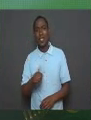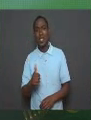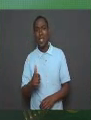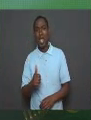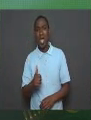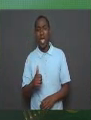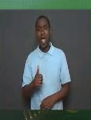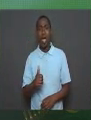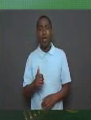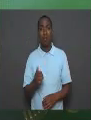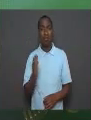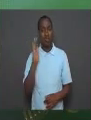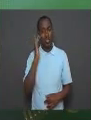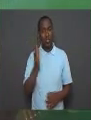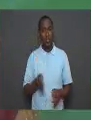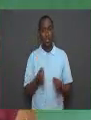opportunistic diseases.